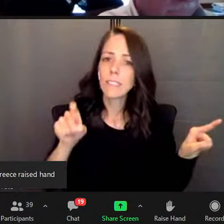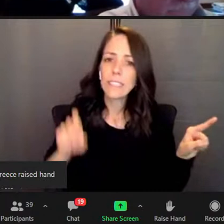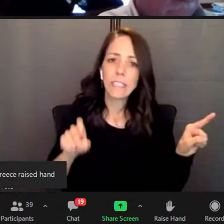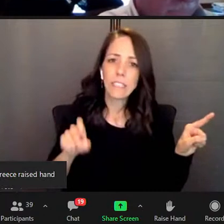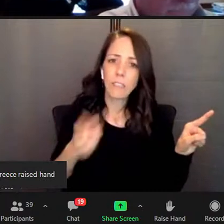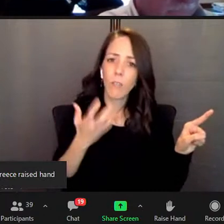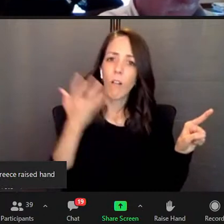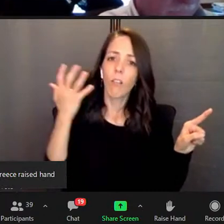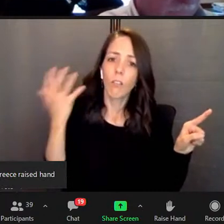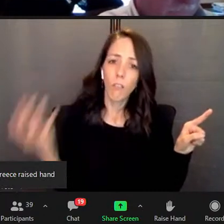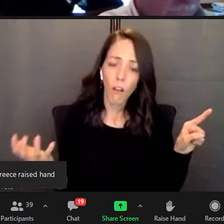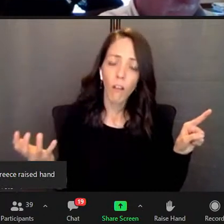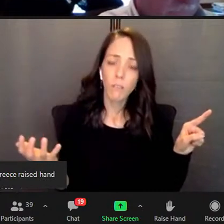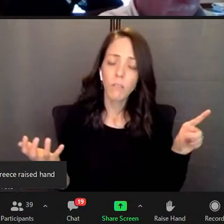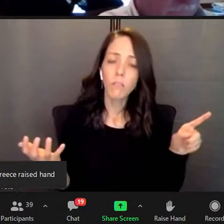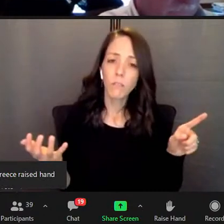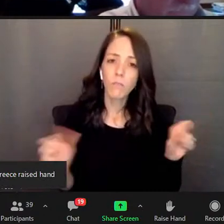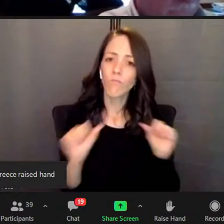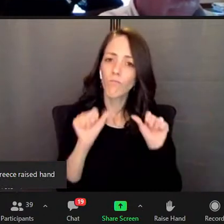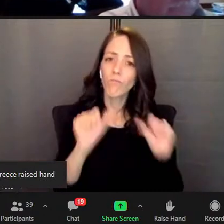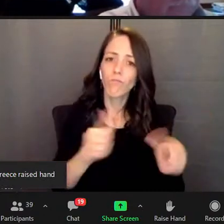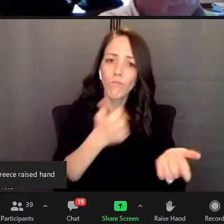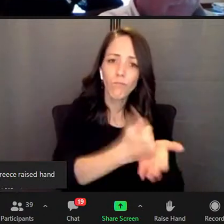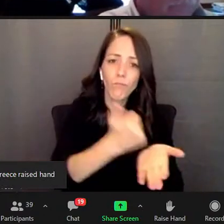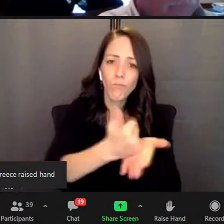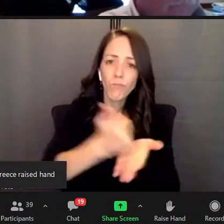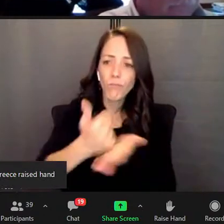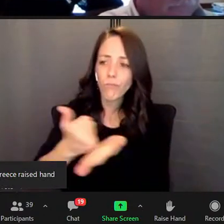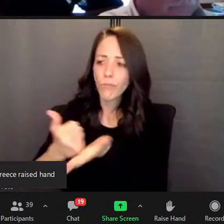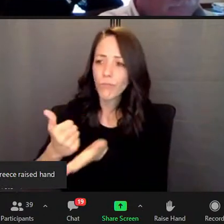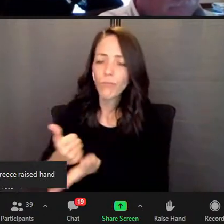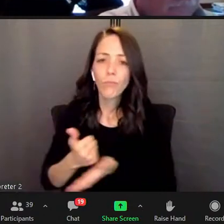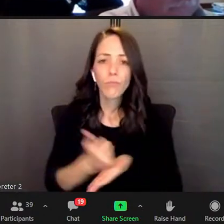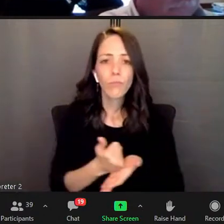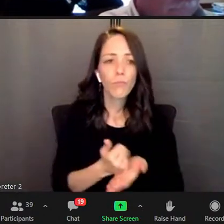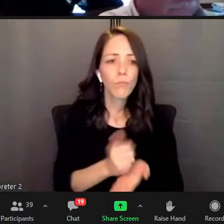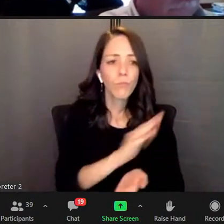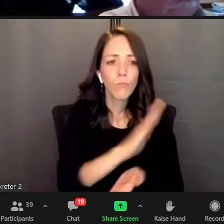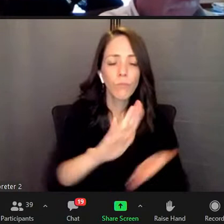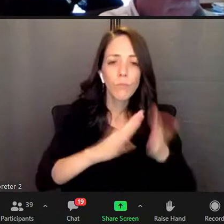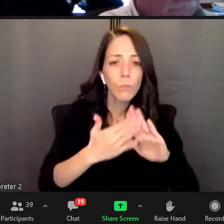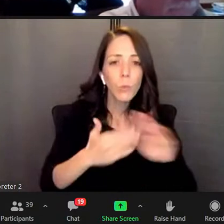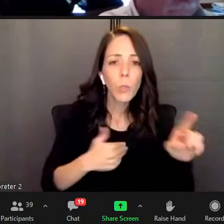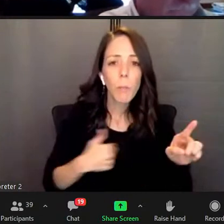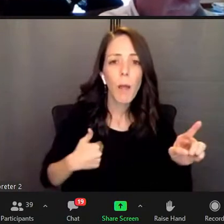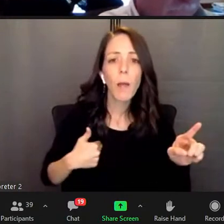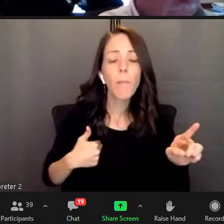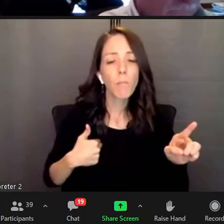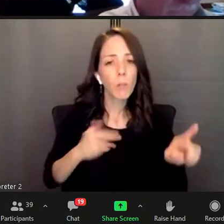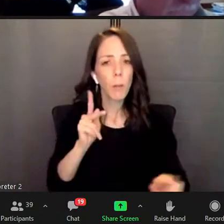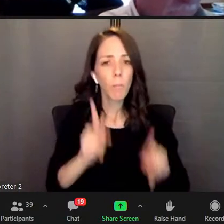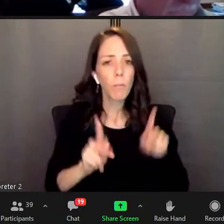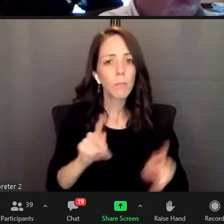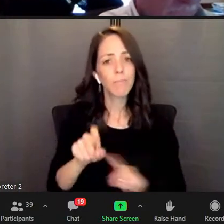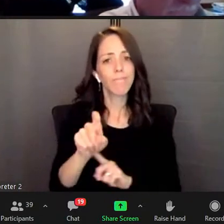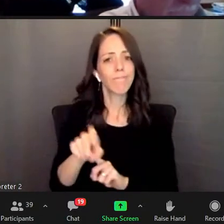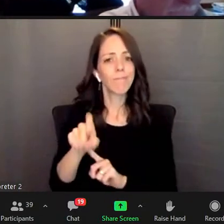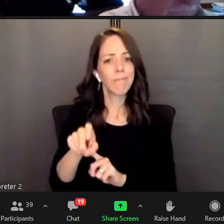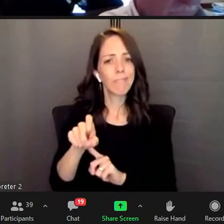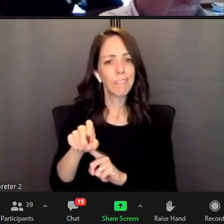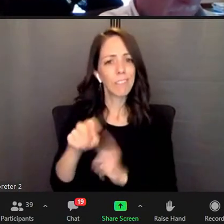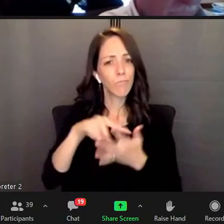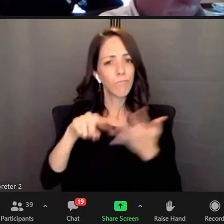continue to help the folks in just incredible need here in our community, such